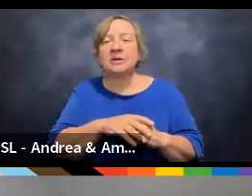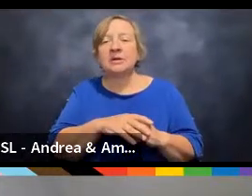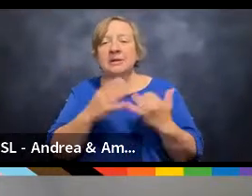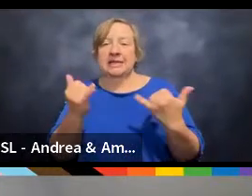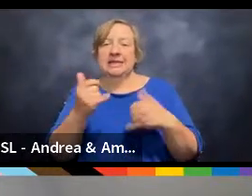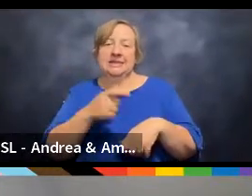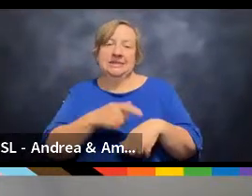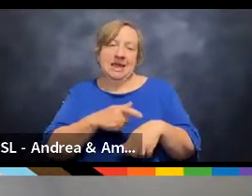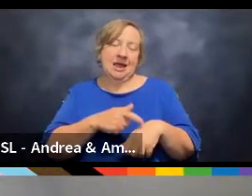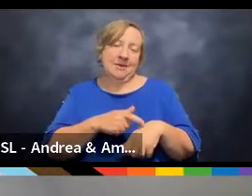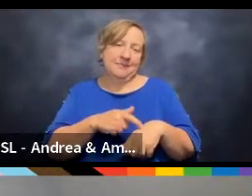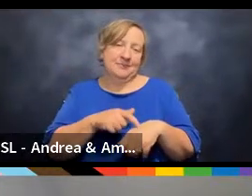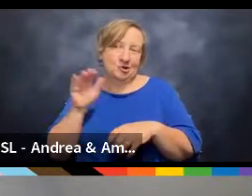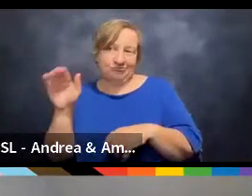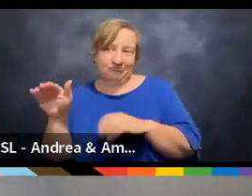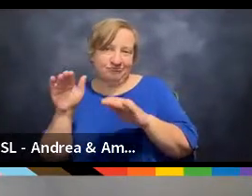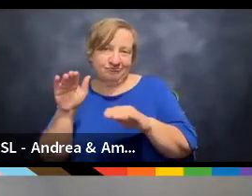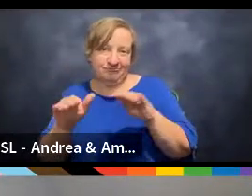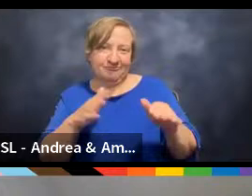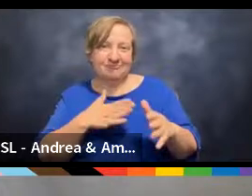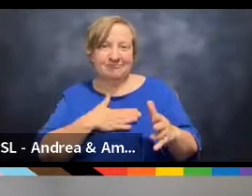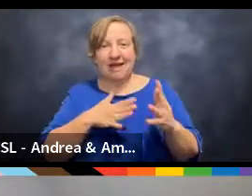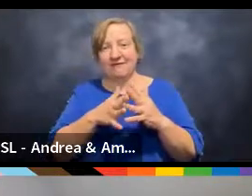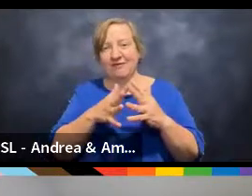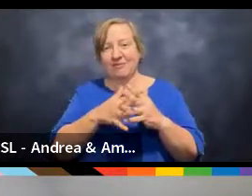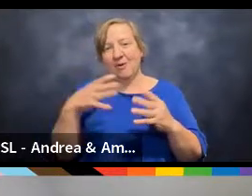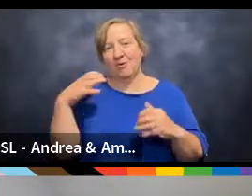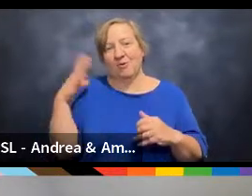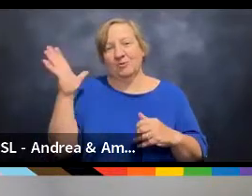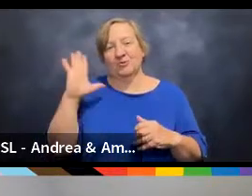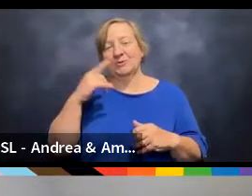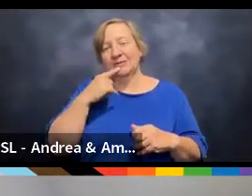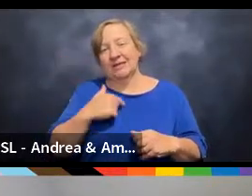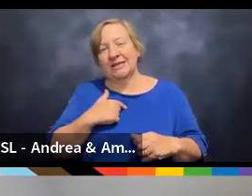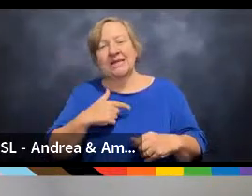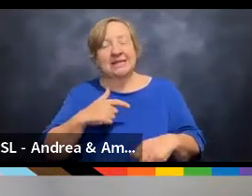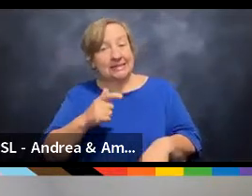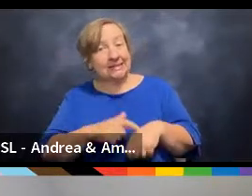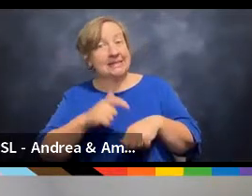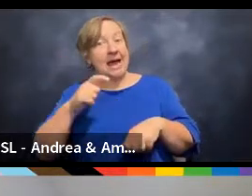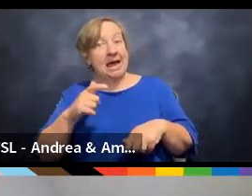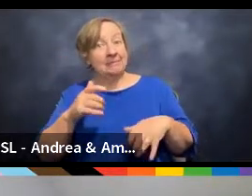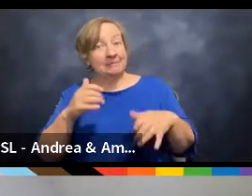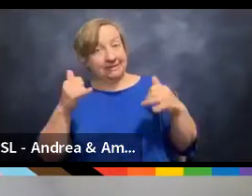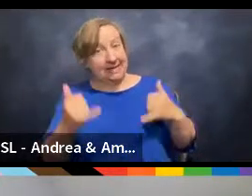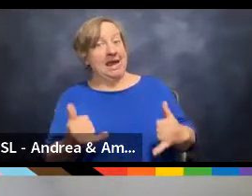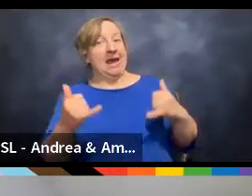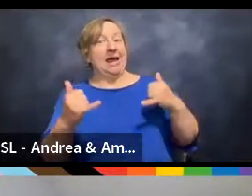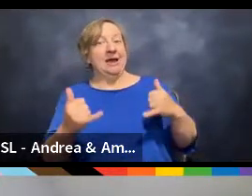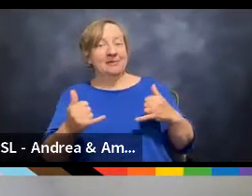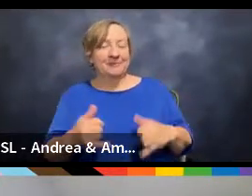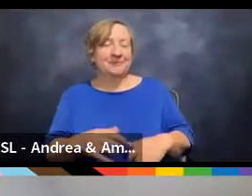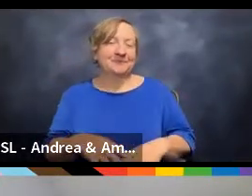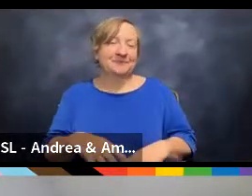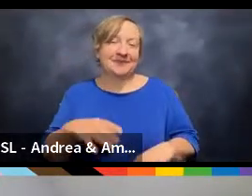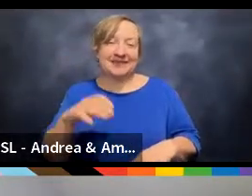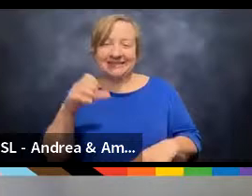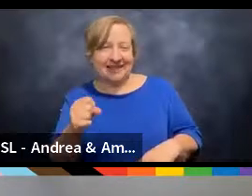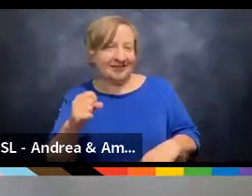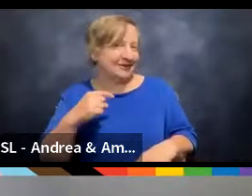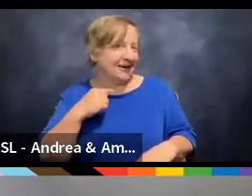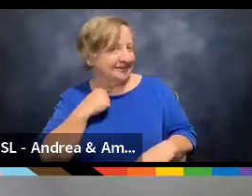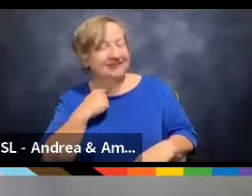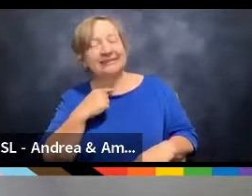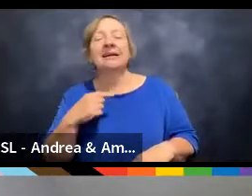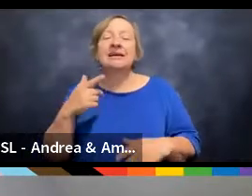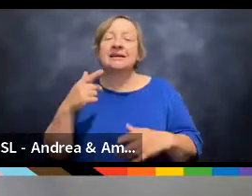is now, as my old football coach used to say, except he said, the time is now. So I want to say the time is now,